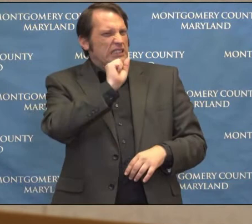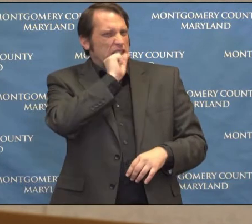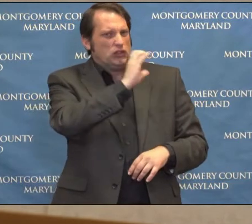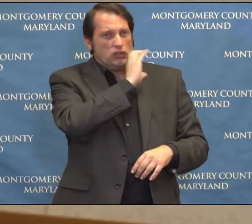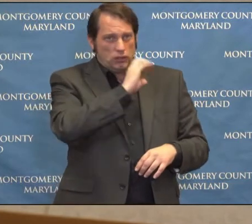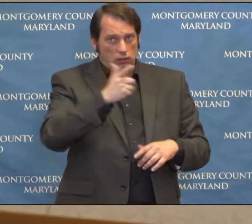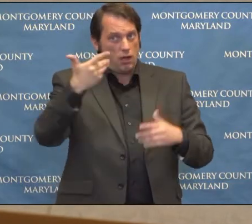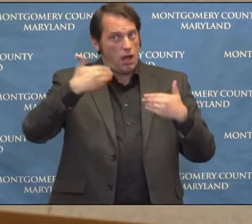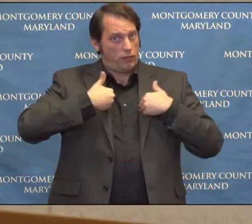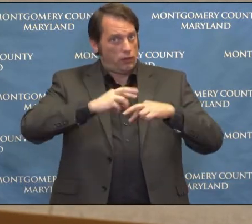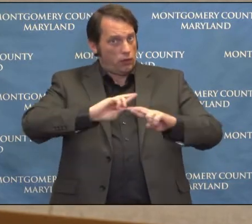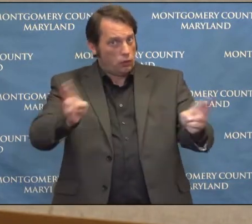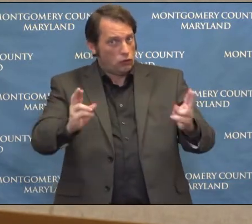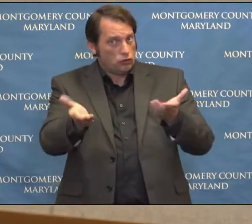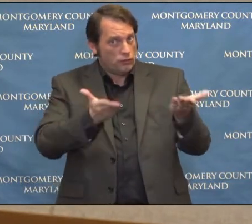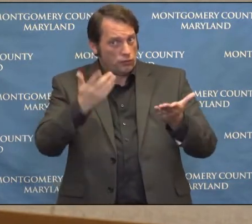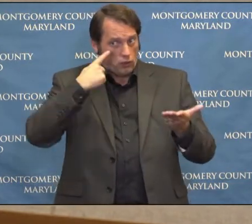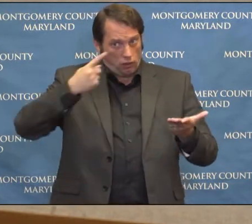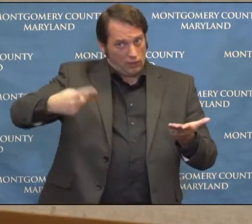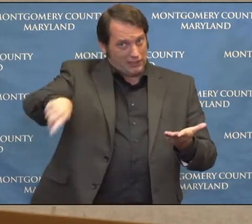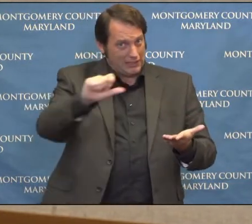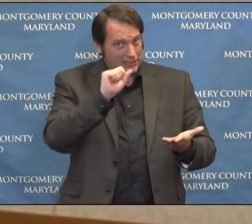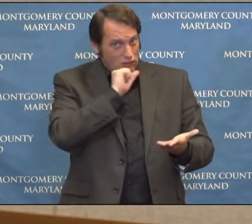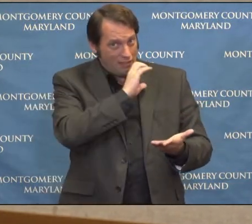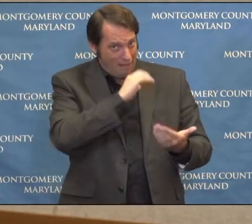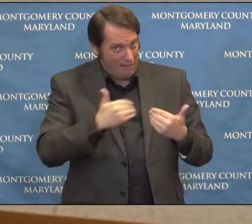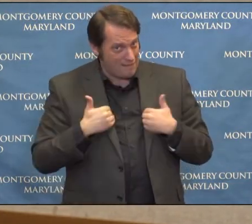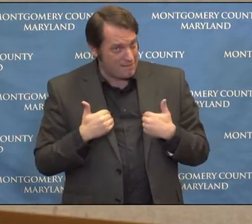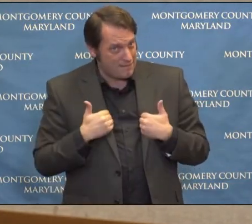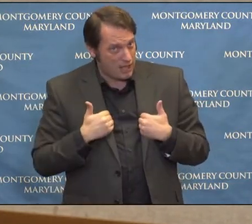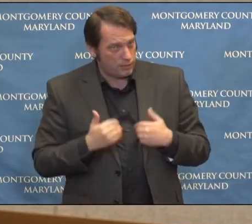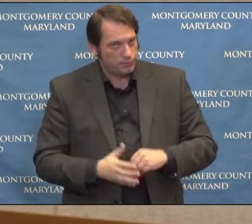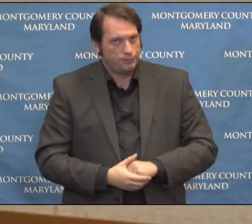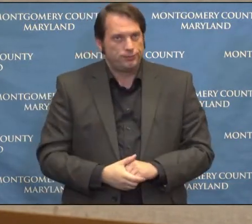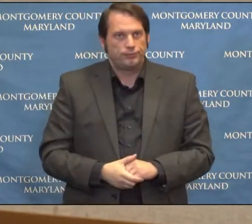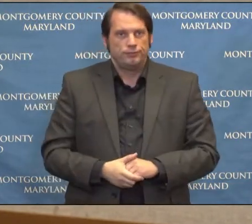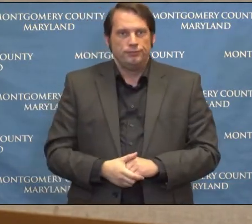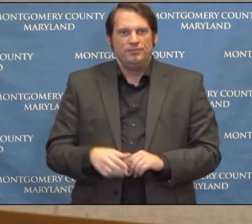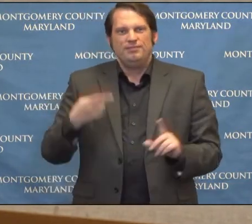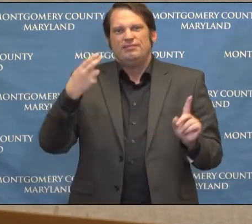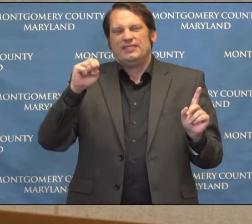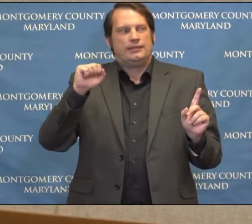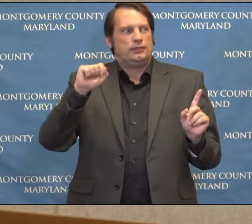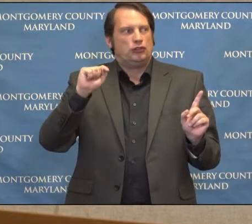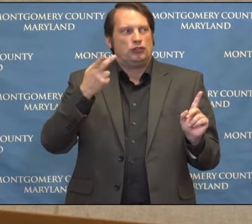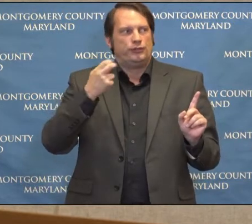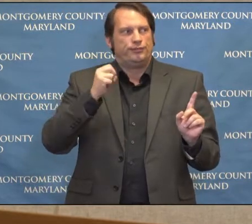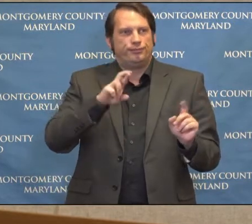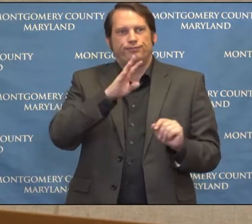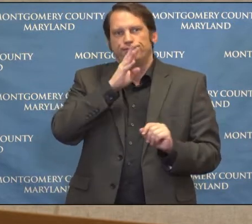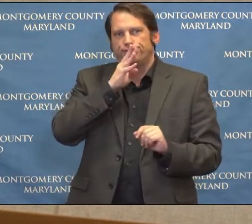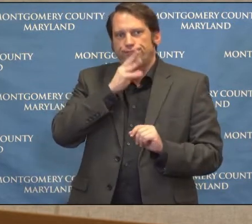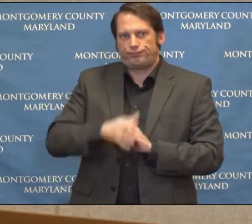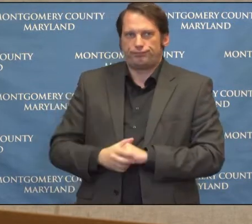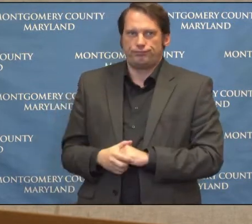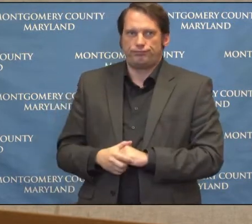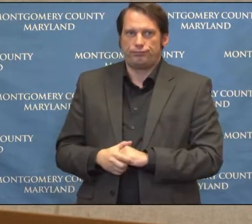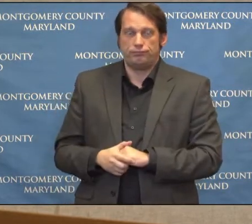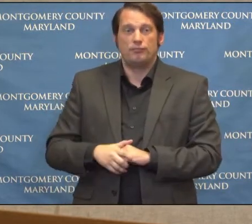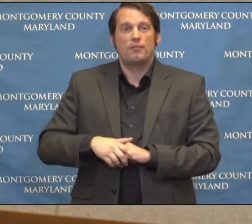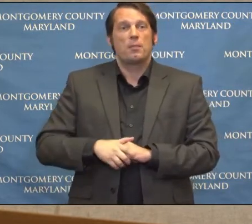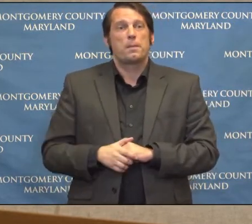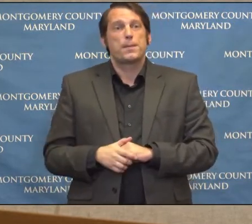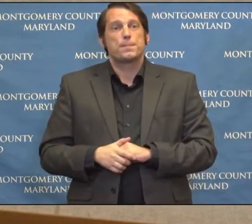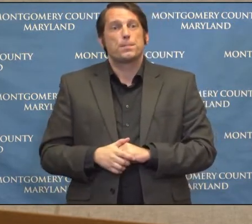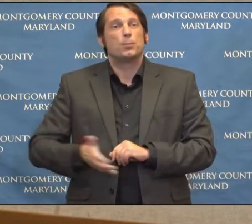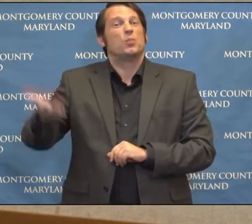Absolutely. And so it's important to remember that even before COVID-19, there were a lot of food access challenges for our